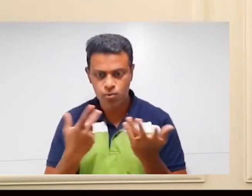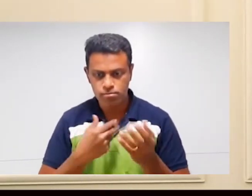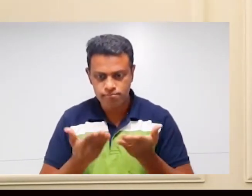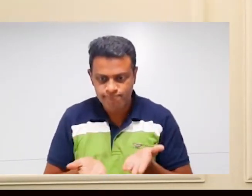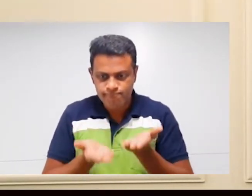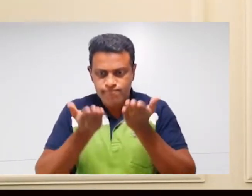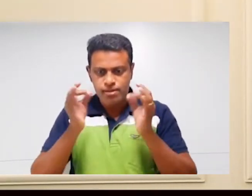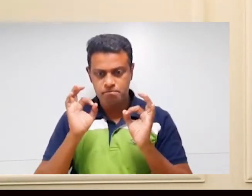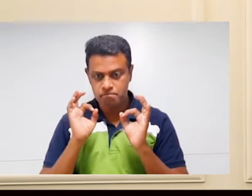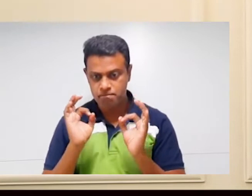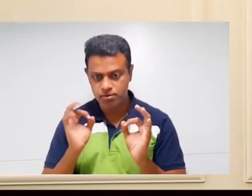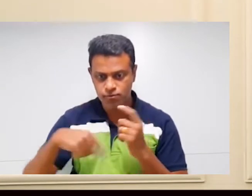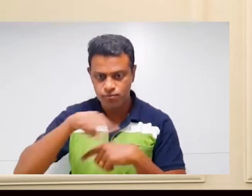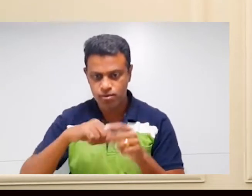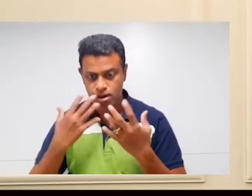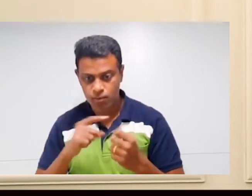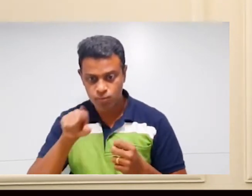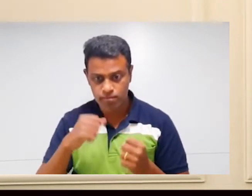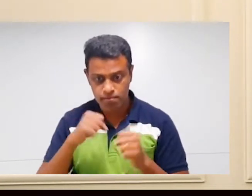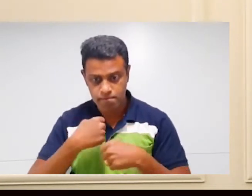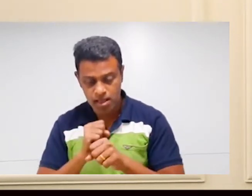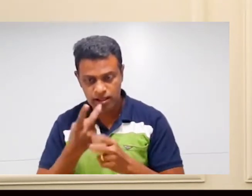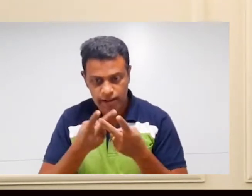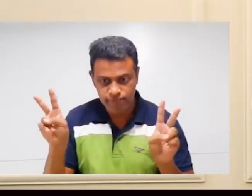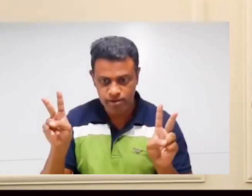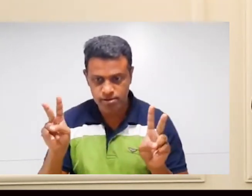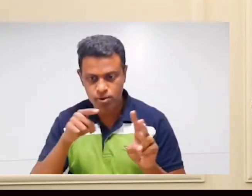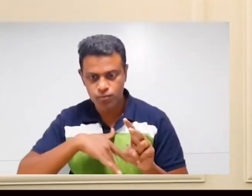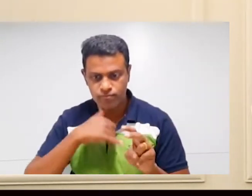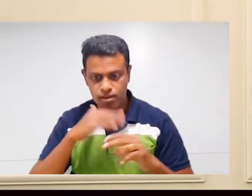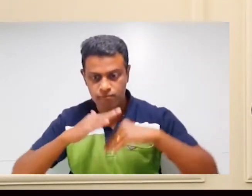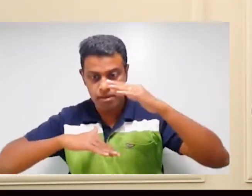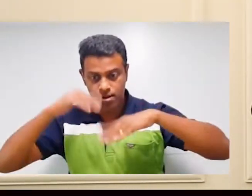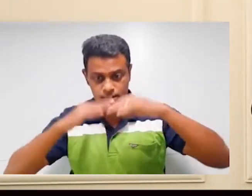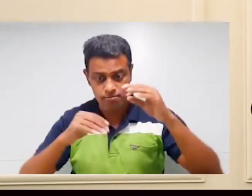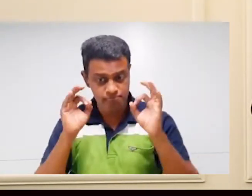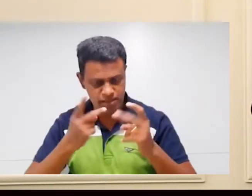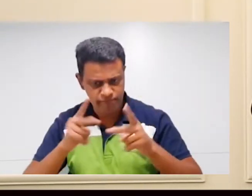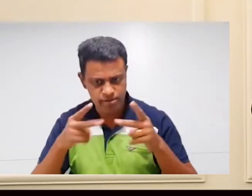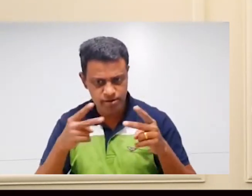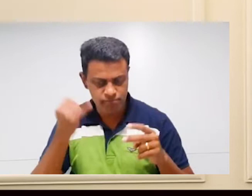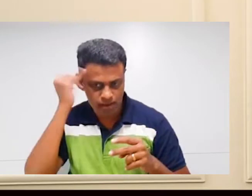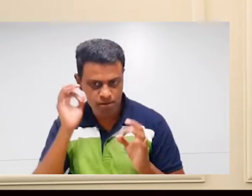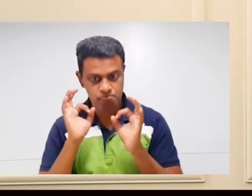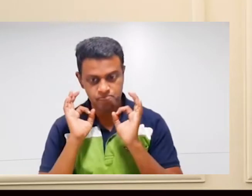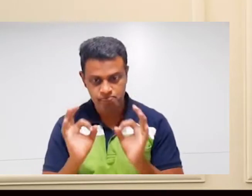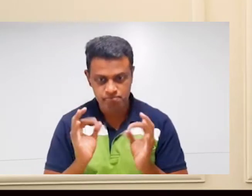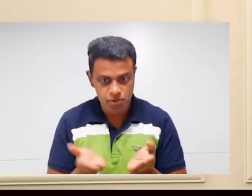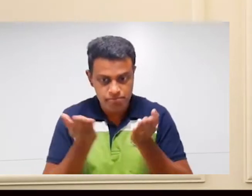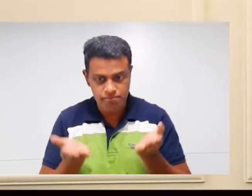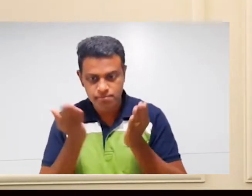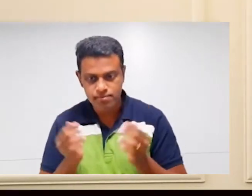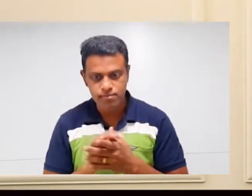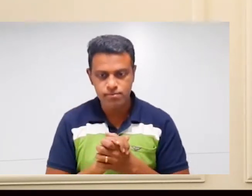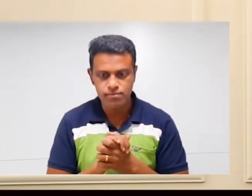can we make a difference. That is what you have built. You have innovated, you have transformed the industry. I remember 20 years back, motor claims would take 3 to 4 months.